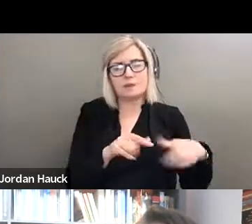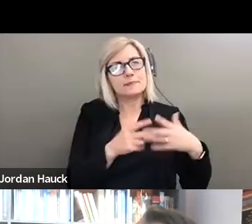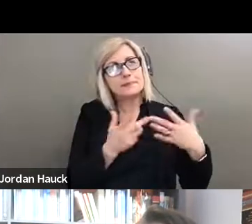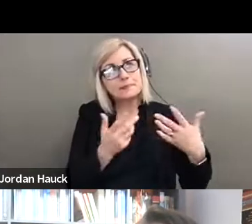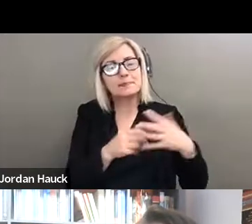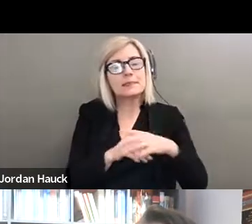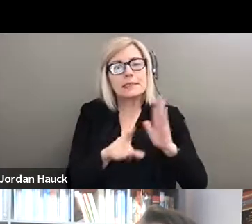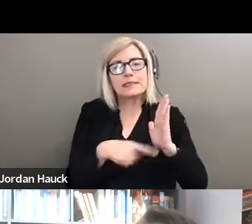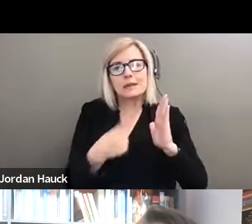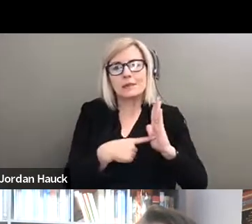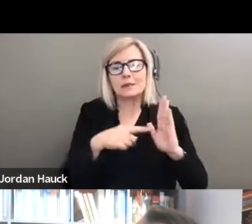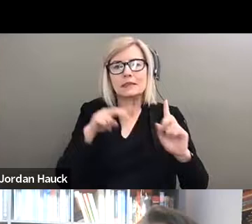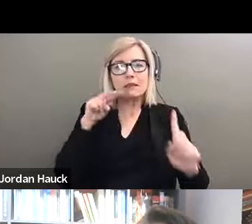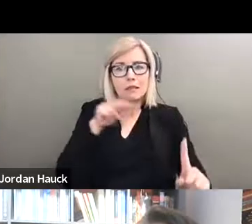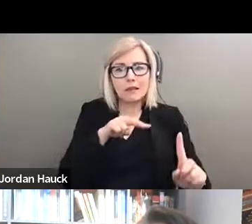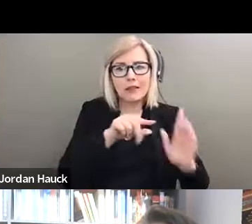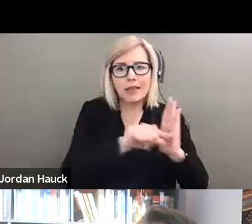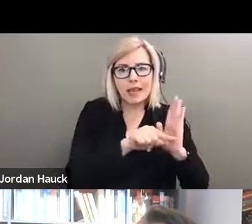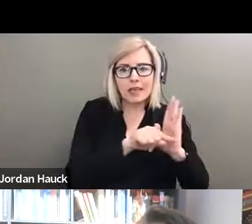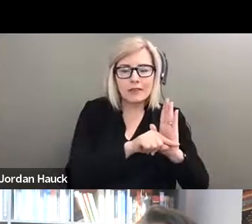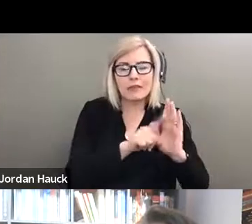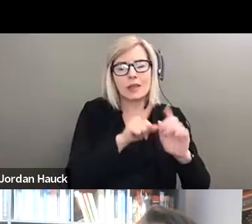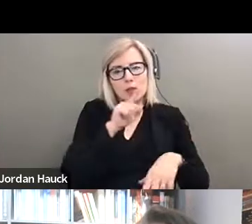Sometimes people look at the negative, and they need to really look